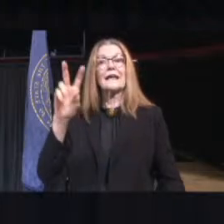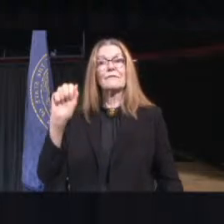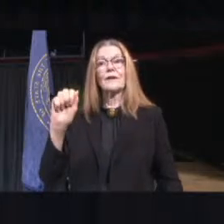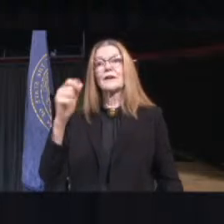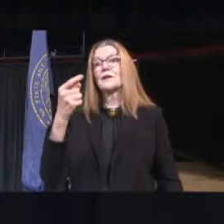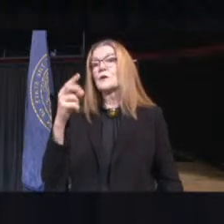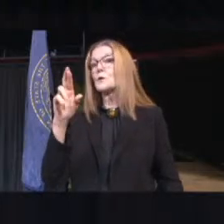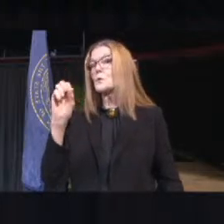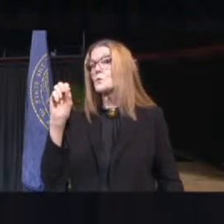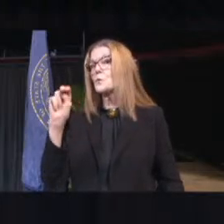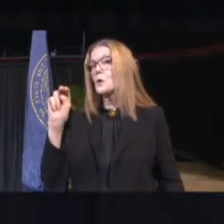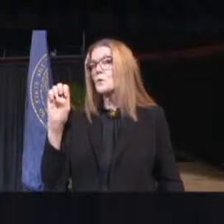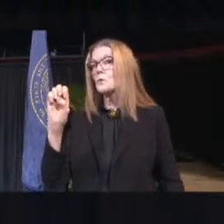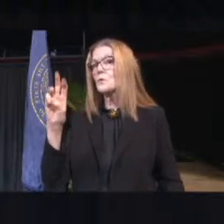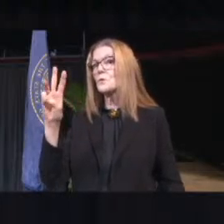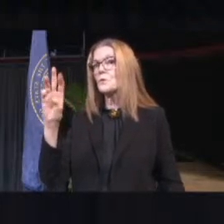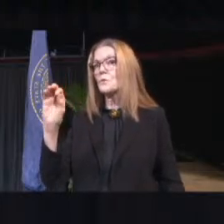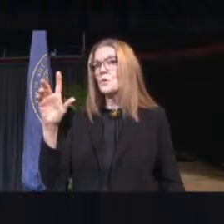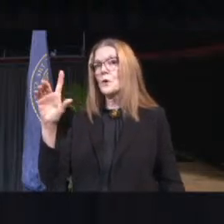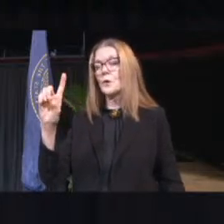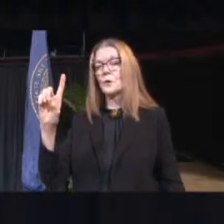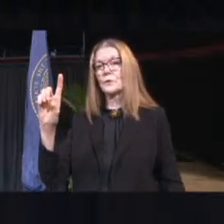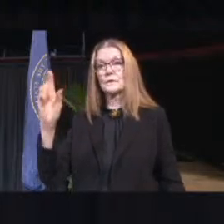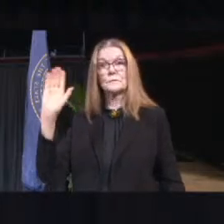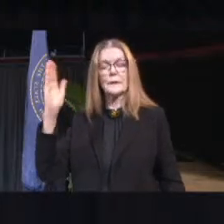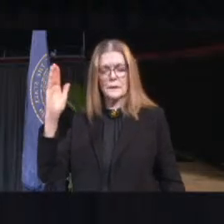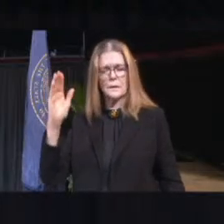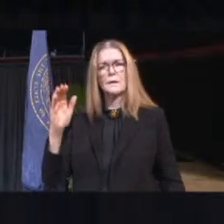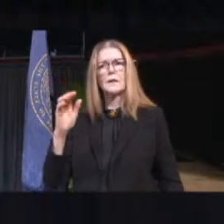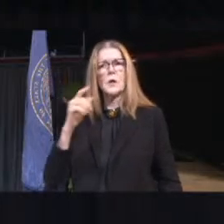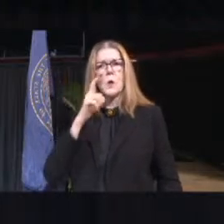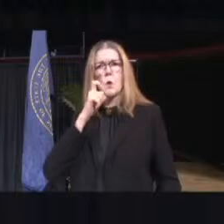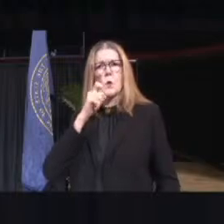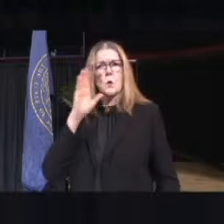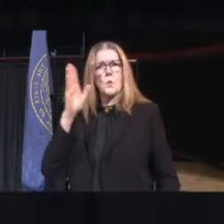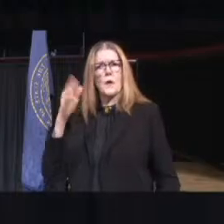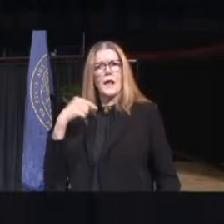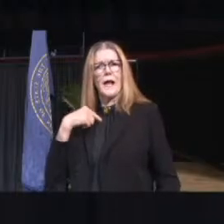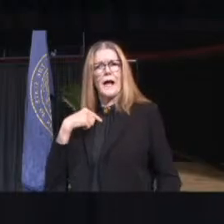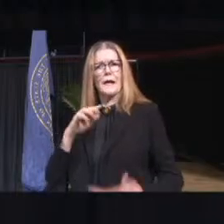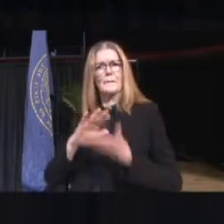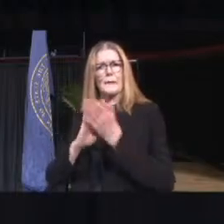Groenwald, presenting her address titled, Who Will I Become?